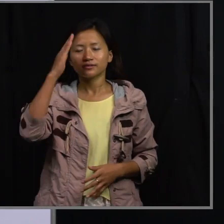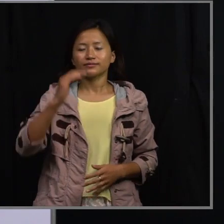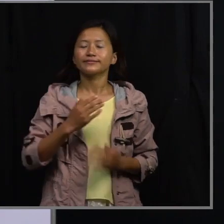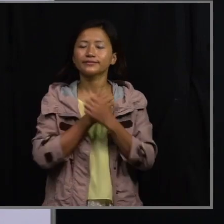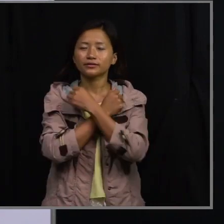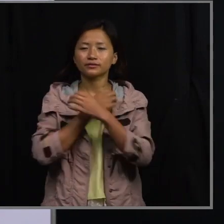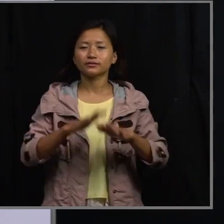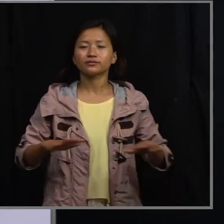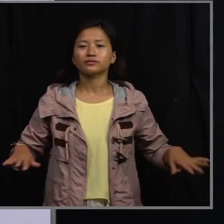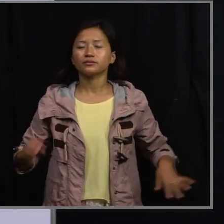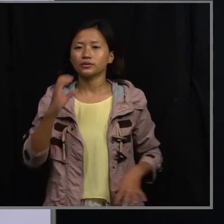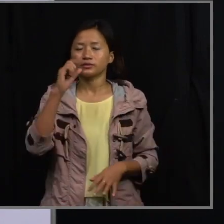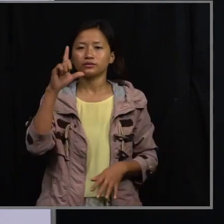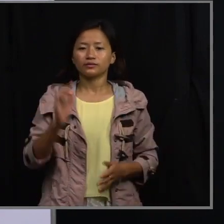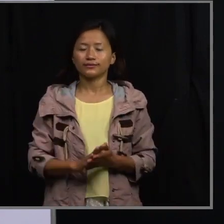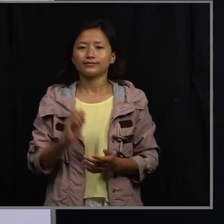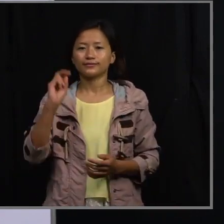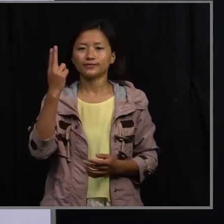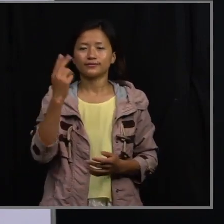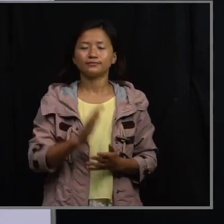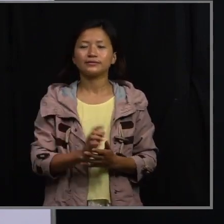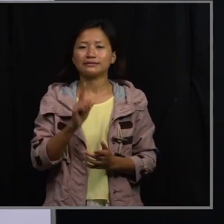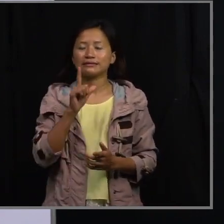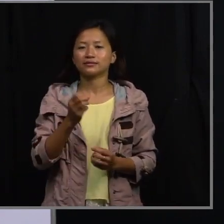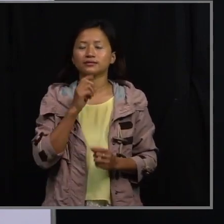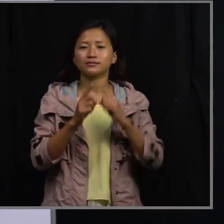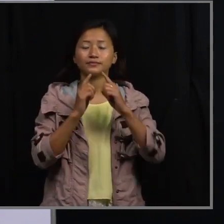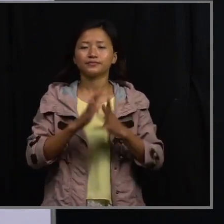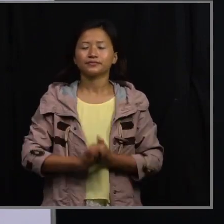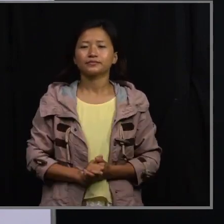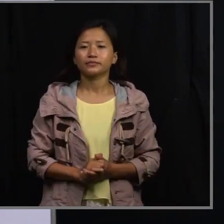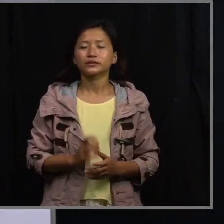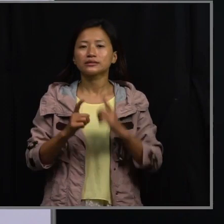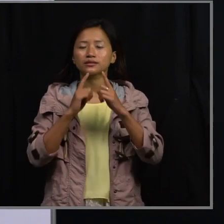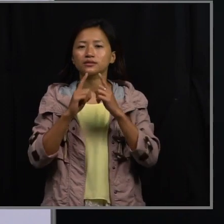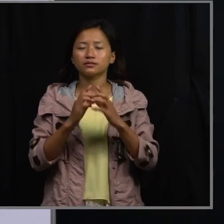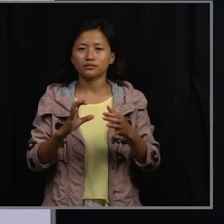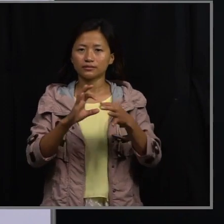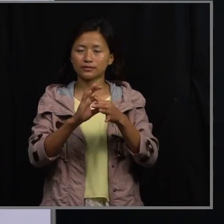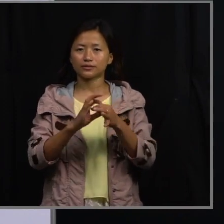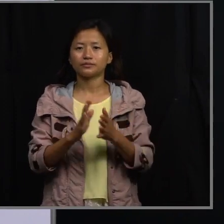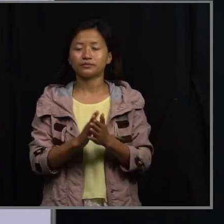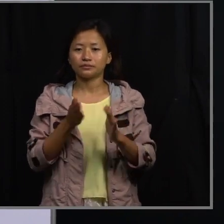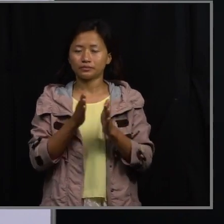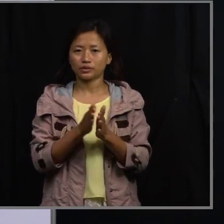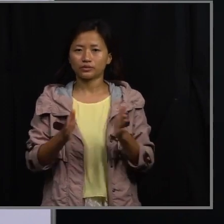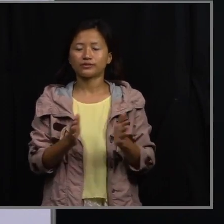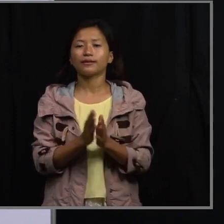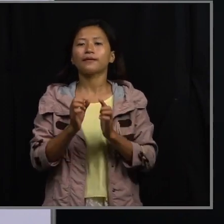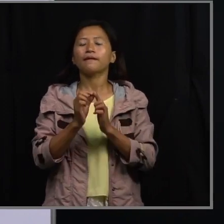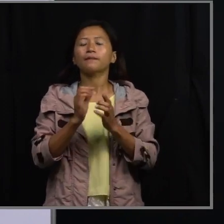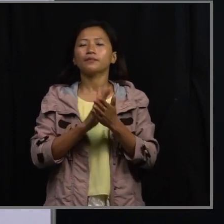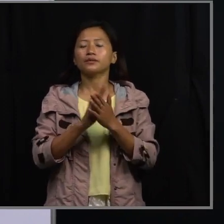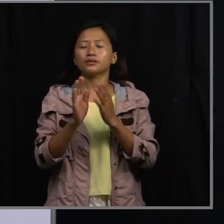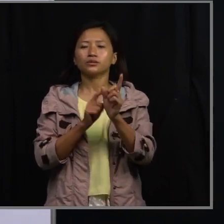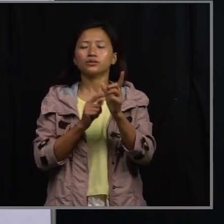Dear students, welcome back to my class. This is my third lecture. So okay, so we have been discussing about the relation between the physics